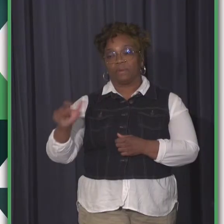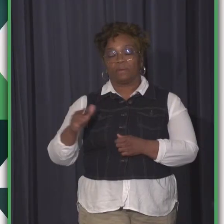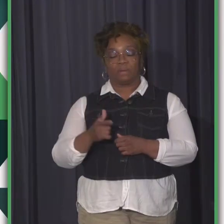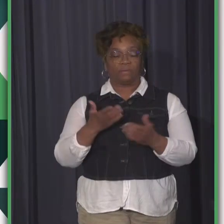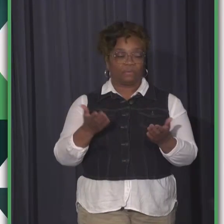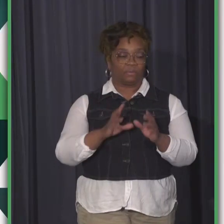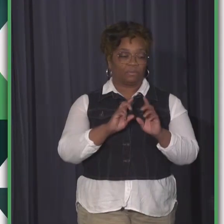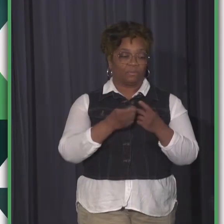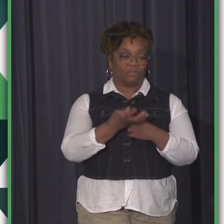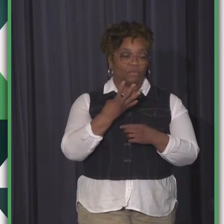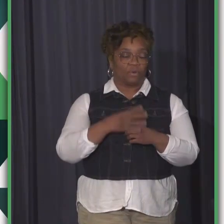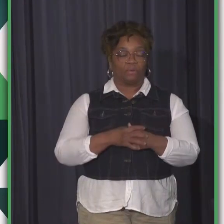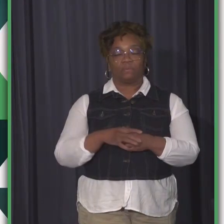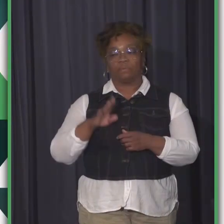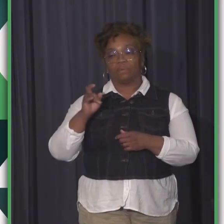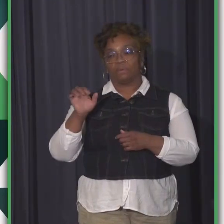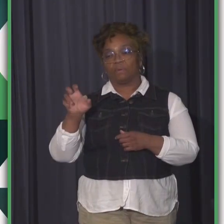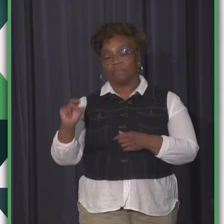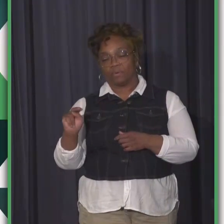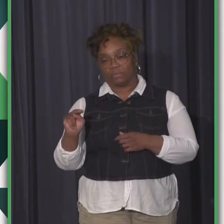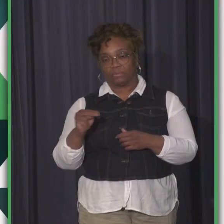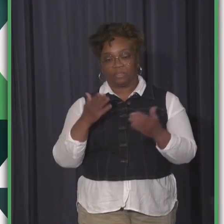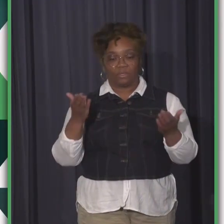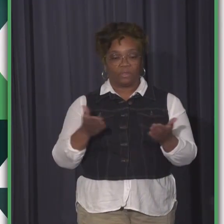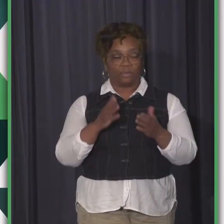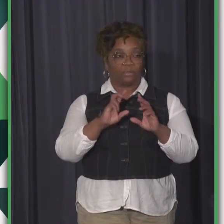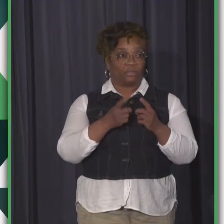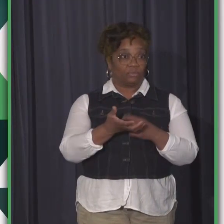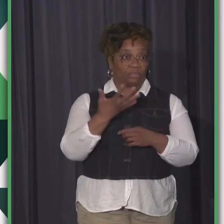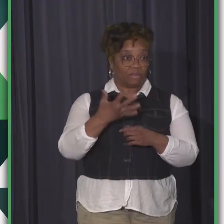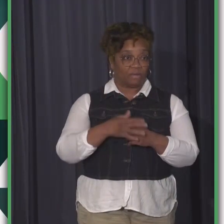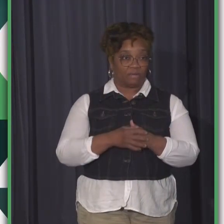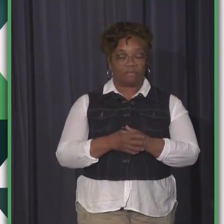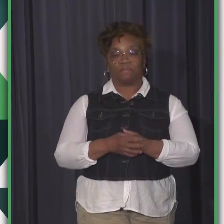District 4. Commissioner Burton, President, District 5.